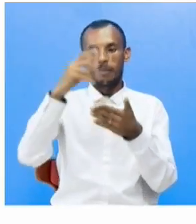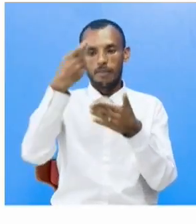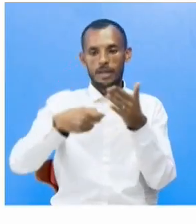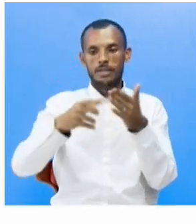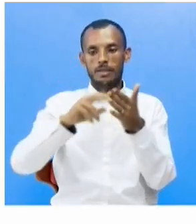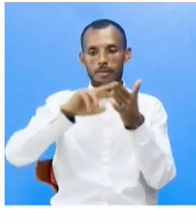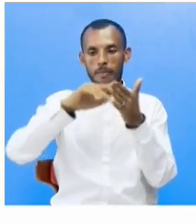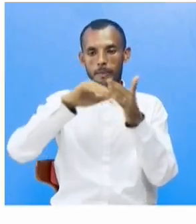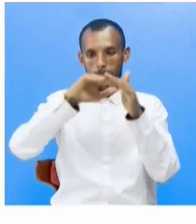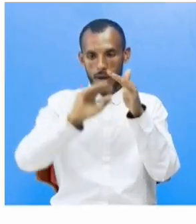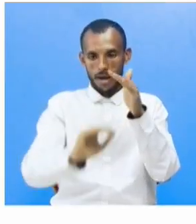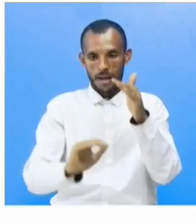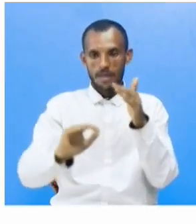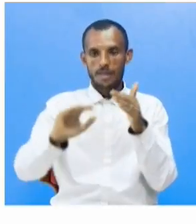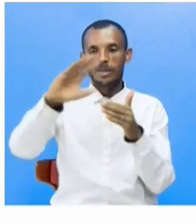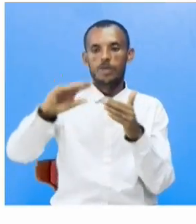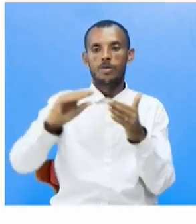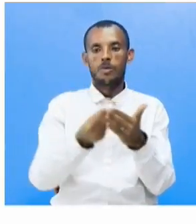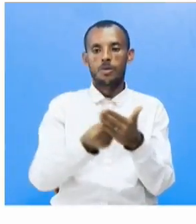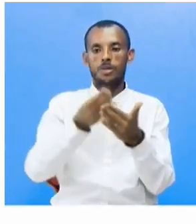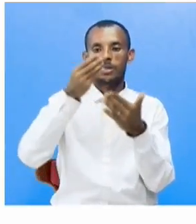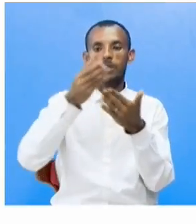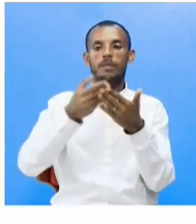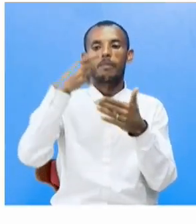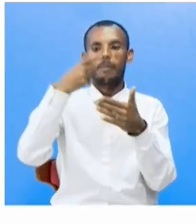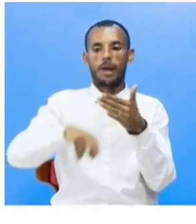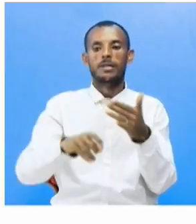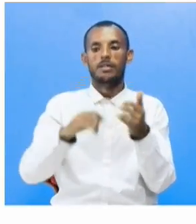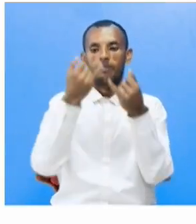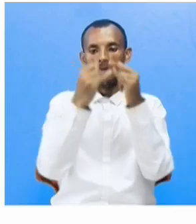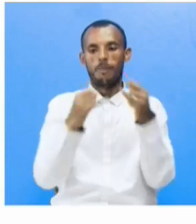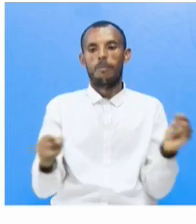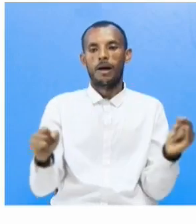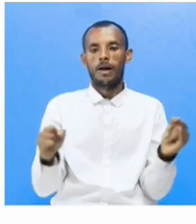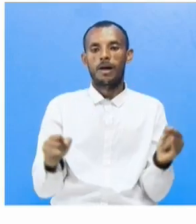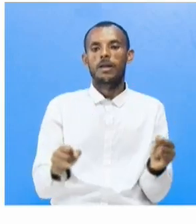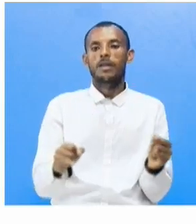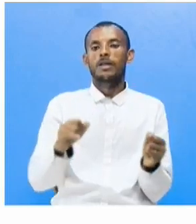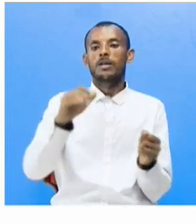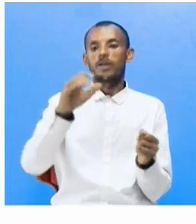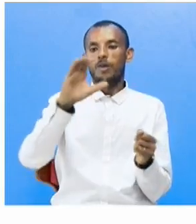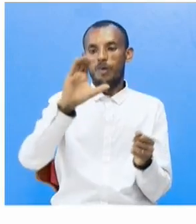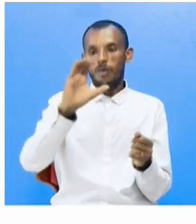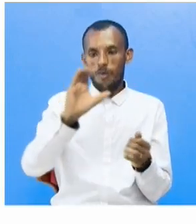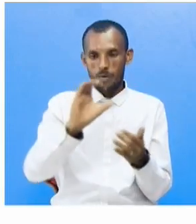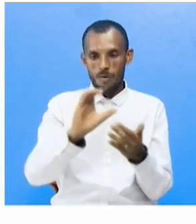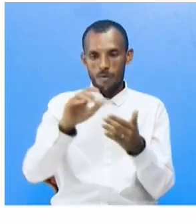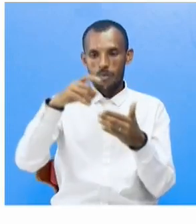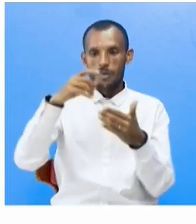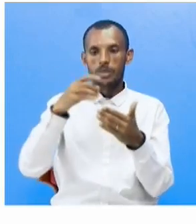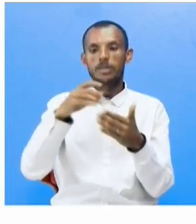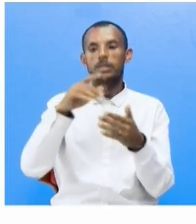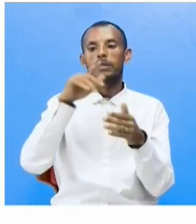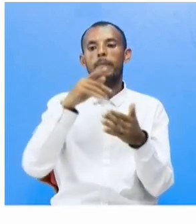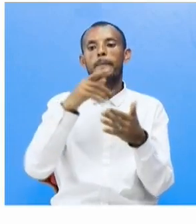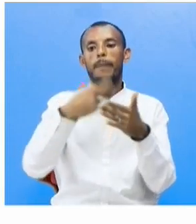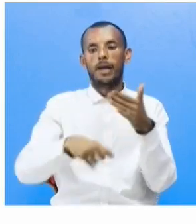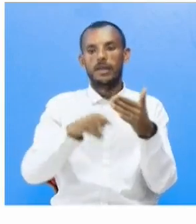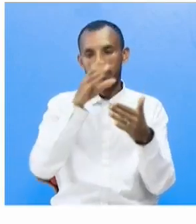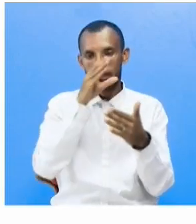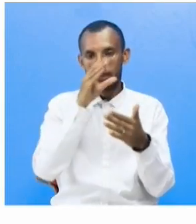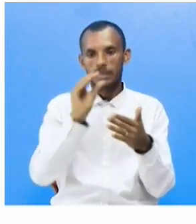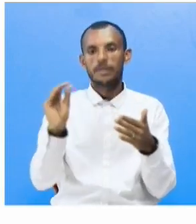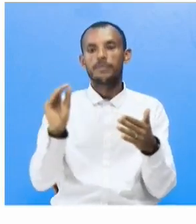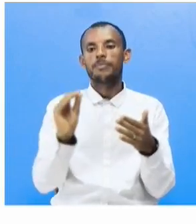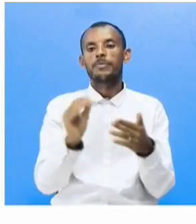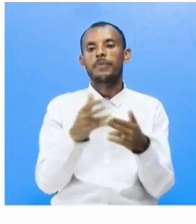cost price divided by cost price times 100%. So this